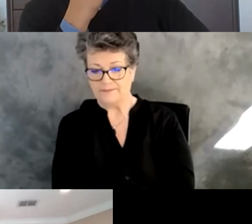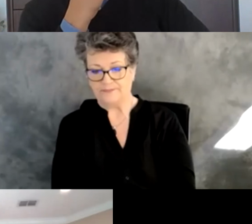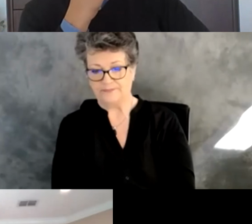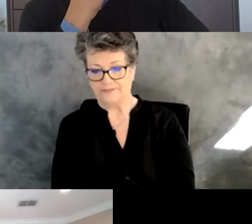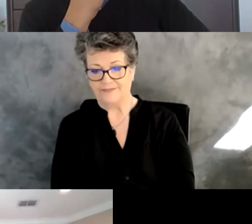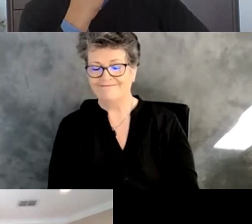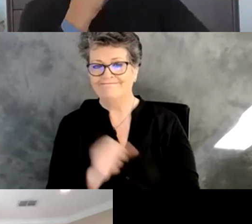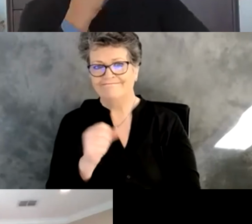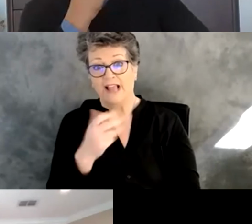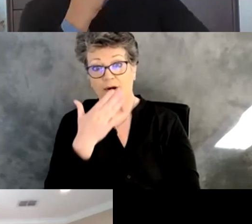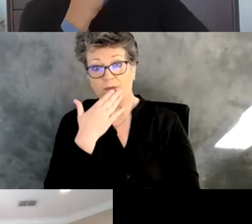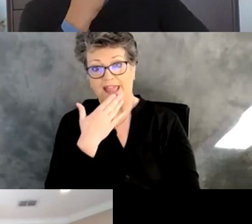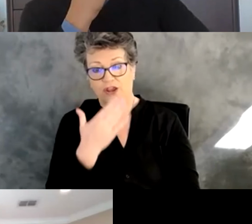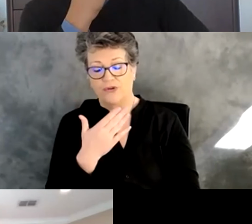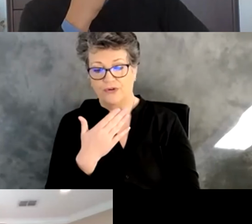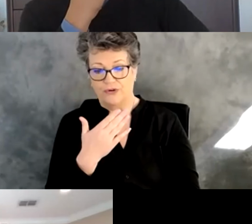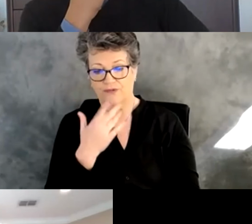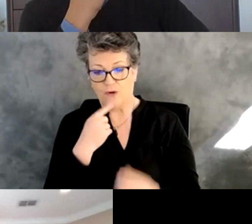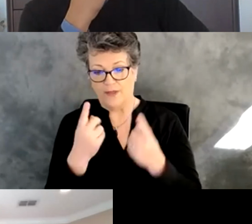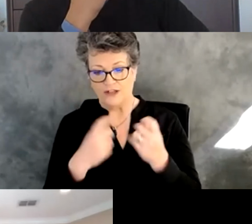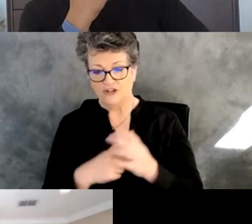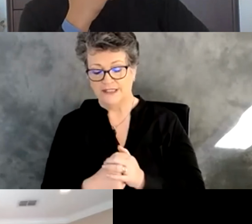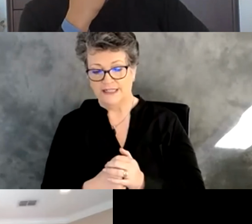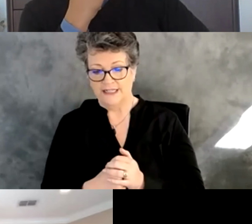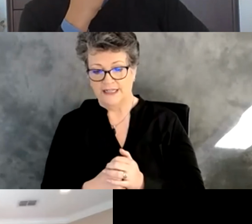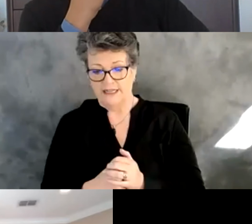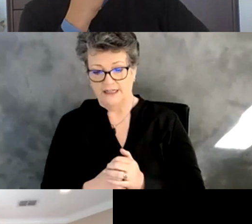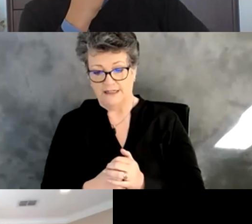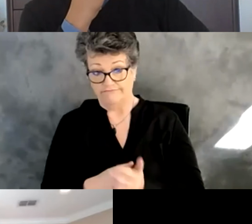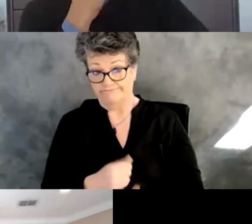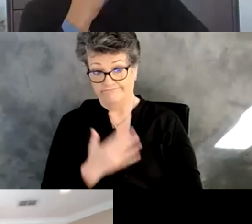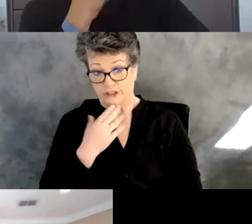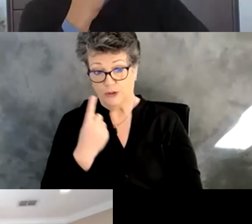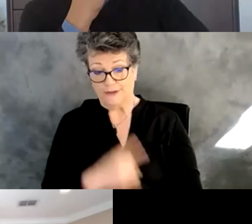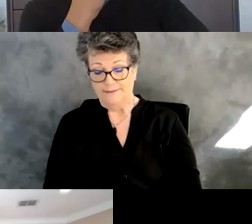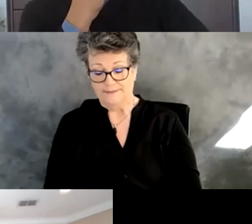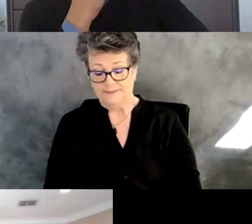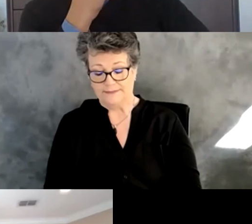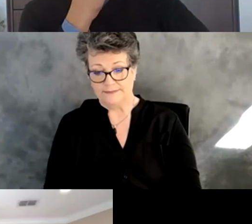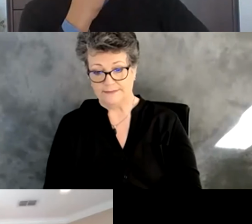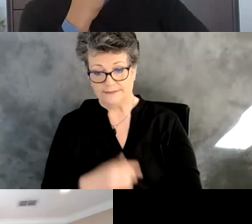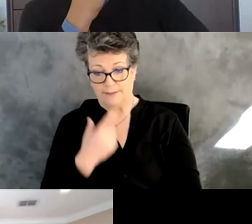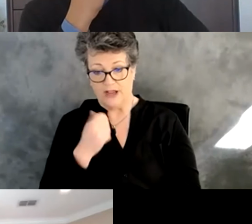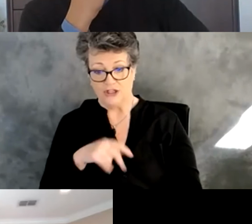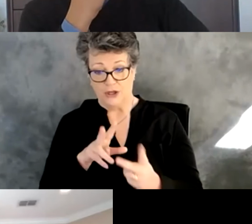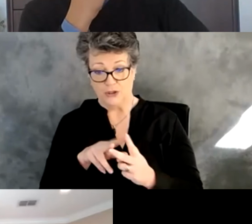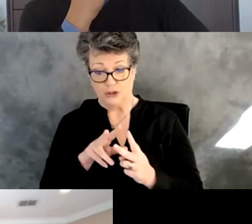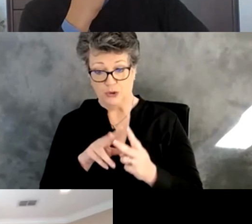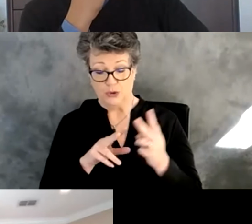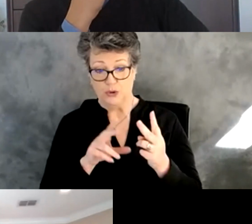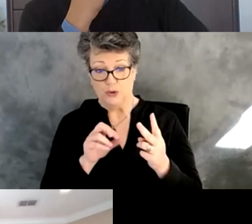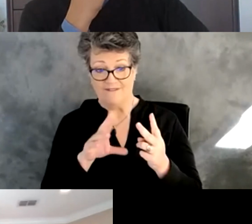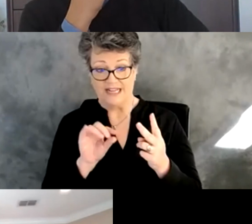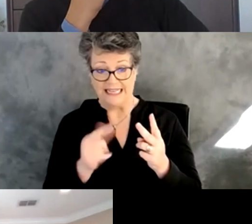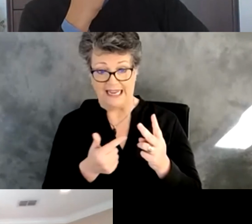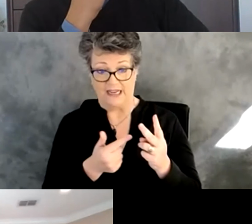Yeah, no, thank you for the question, and it's a good one, because there are two kind of funding opportunities.